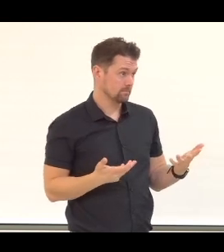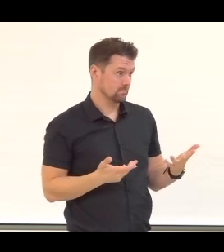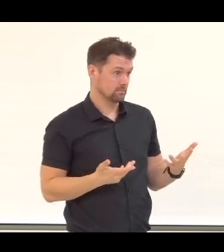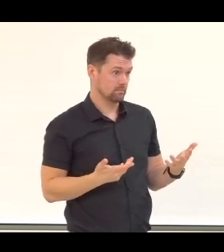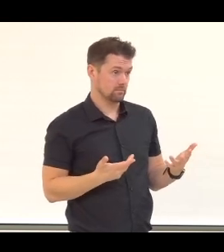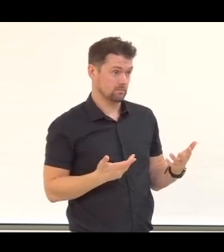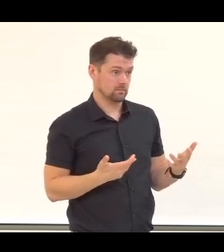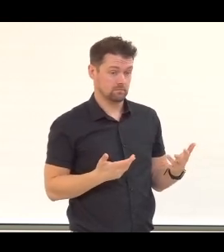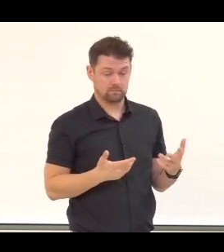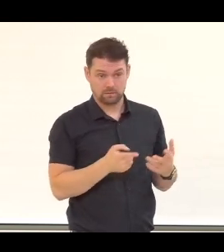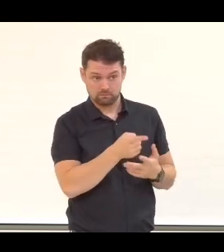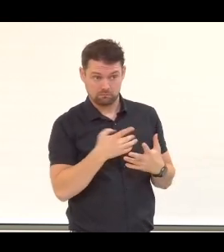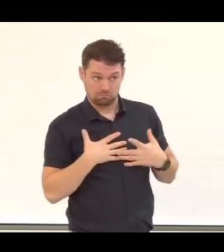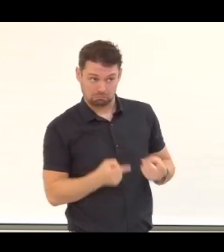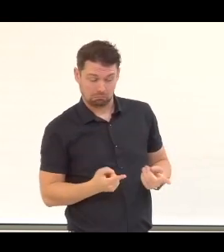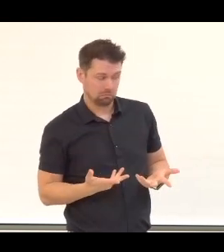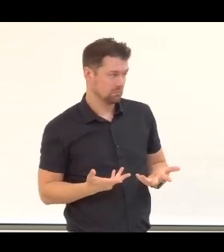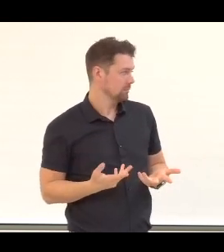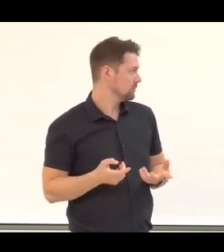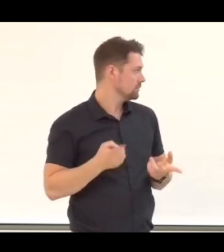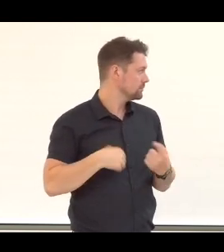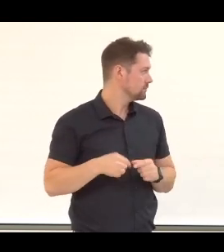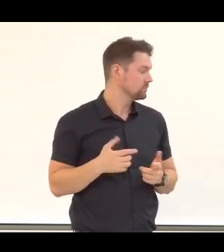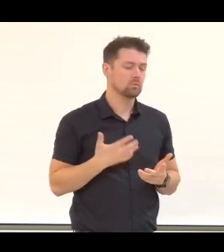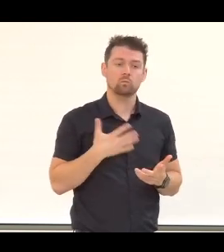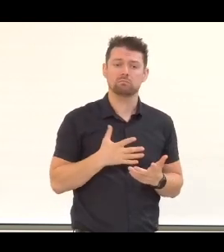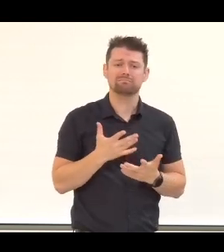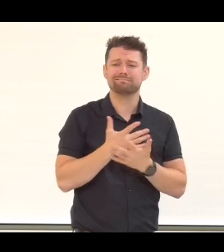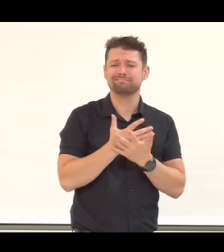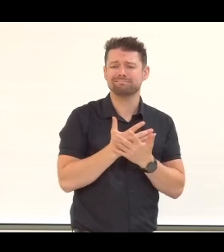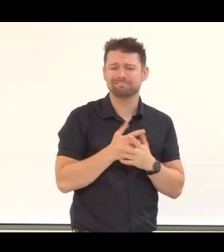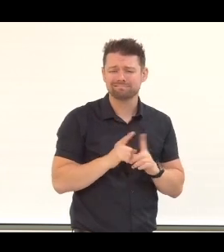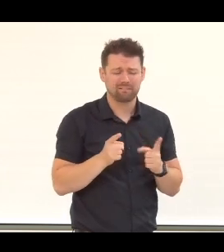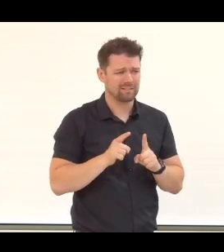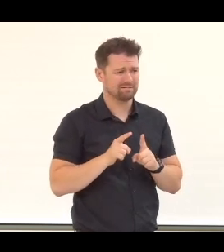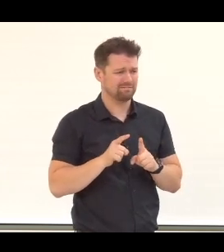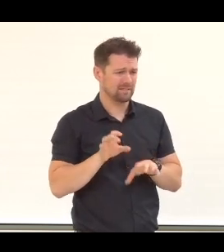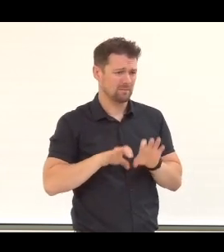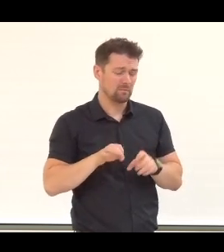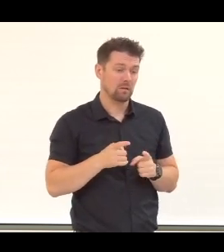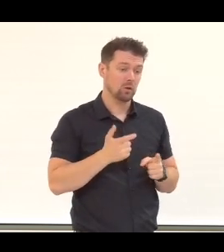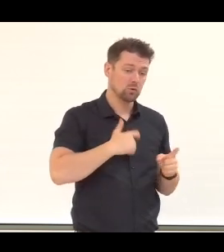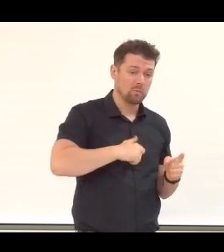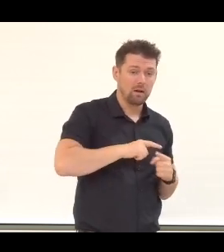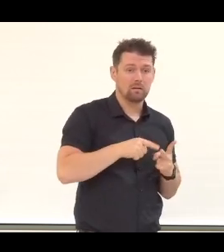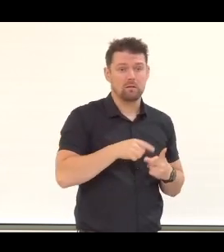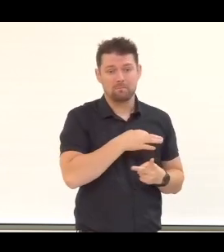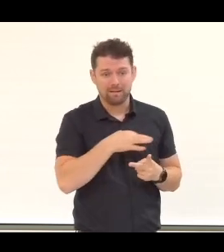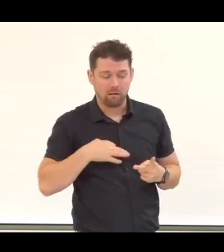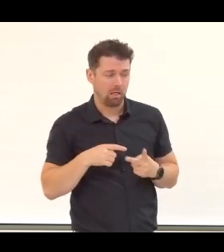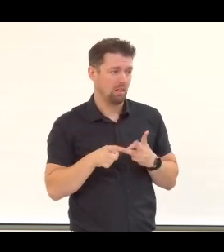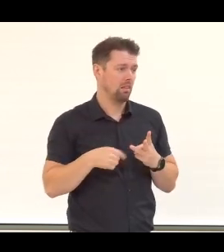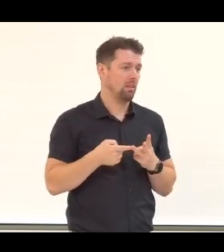the next mission, if you would like. We look for all kinds of experiments, from geological, human factors, medical,